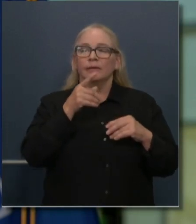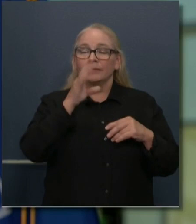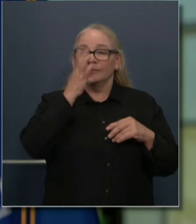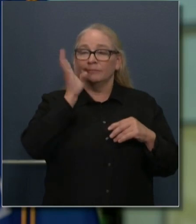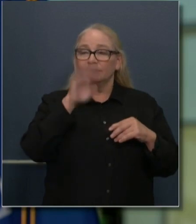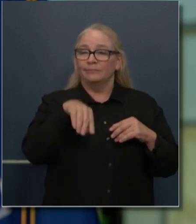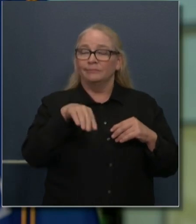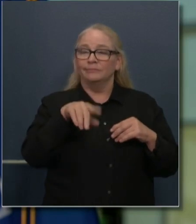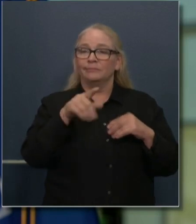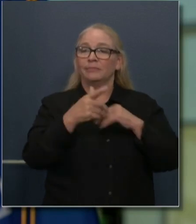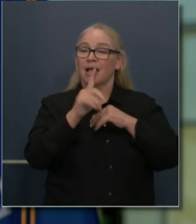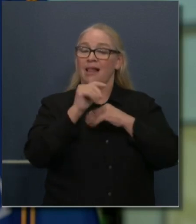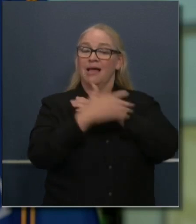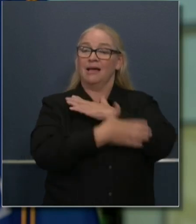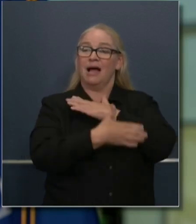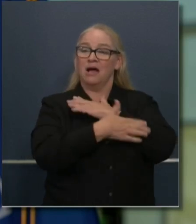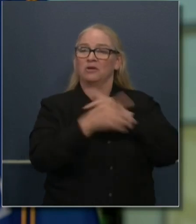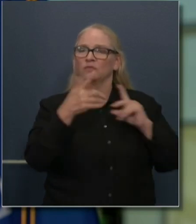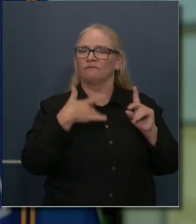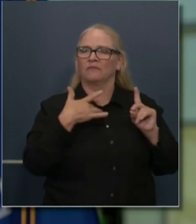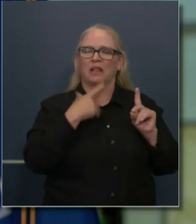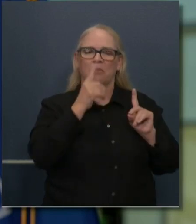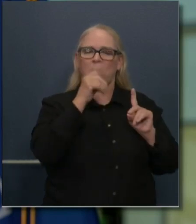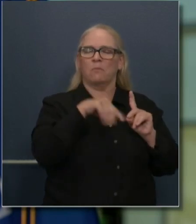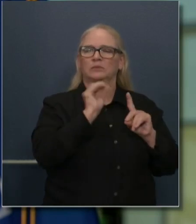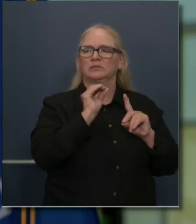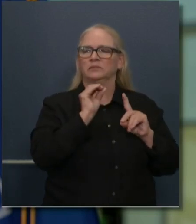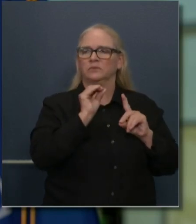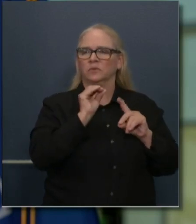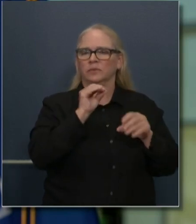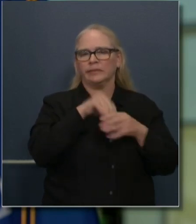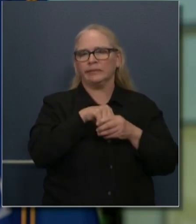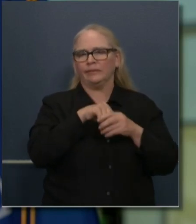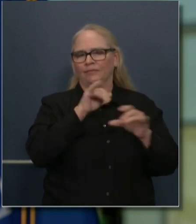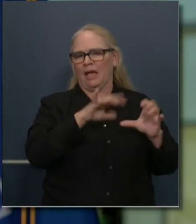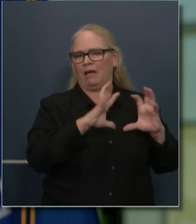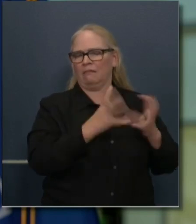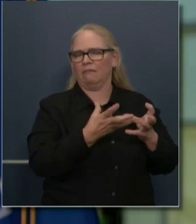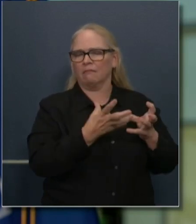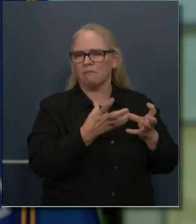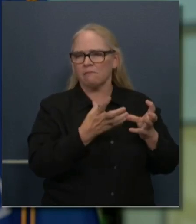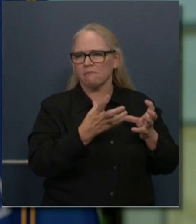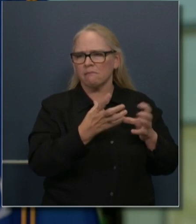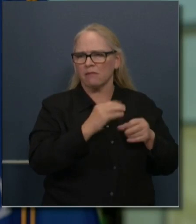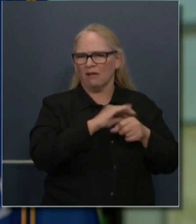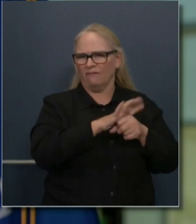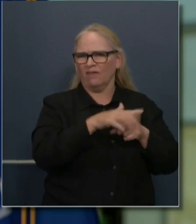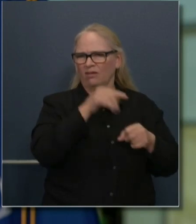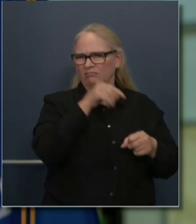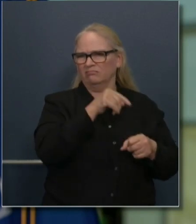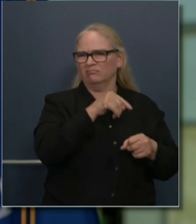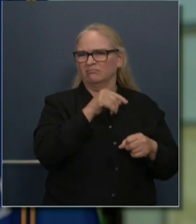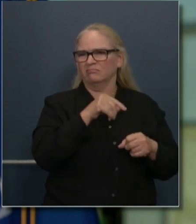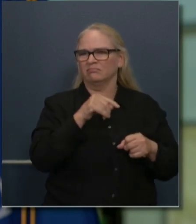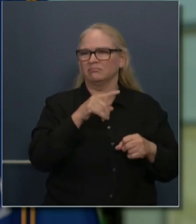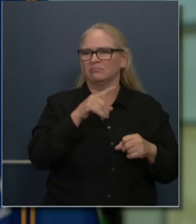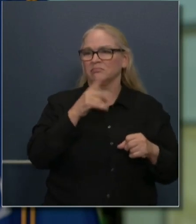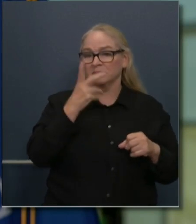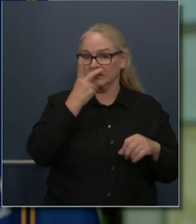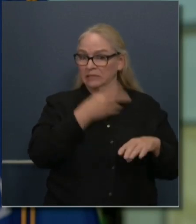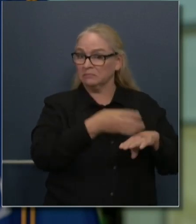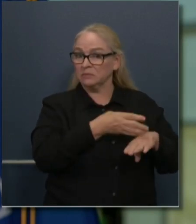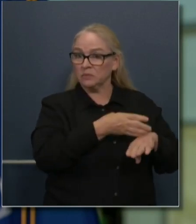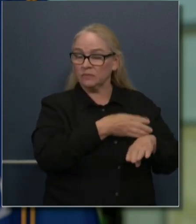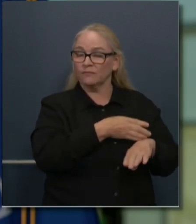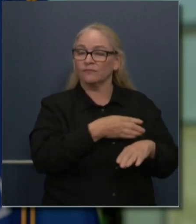of 1.0. Statewide, in the aggregate, do we also see that encouragement? And secondarily, can you shed some light